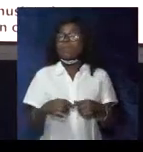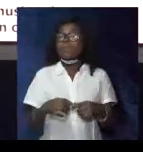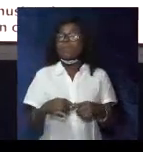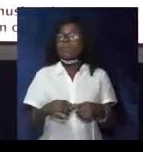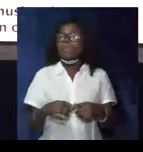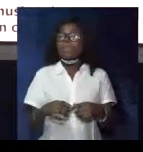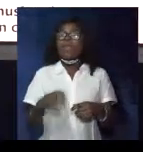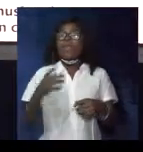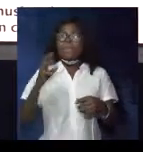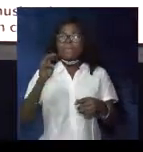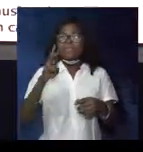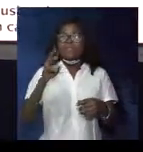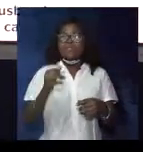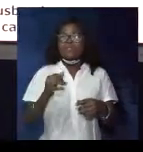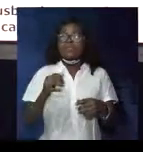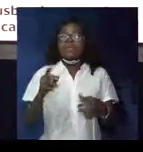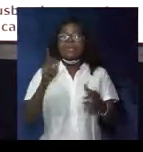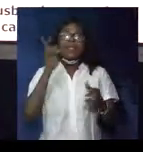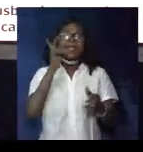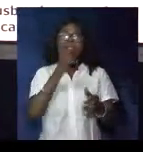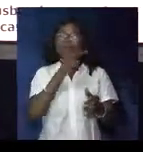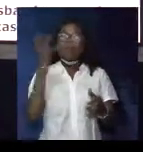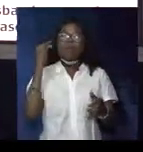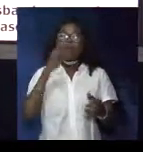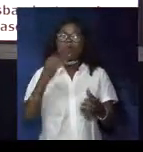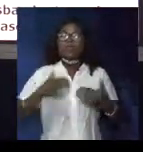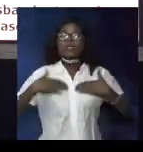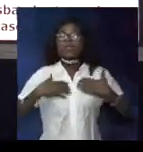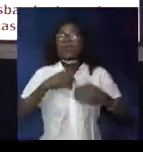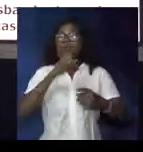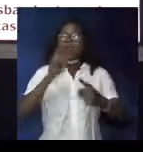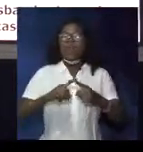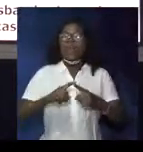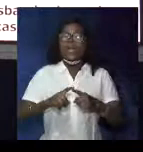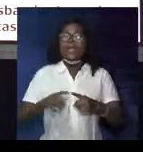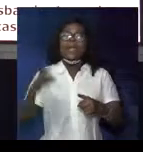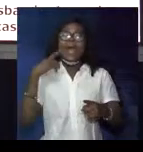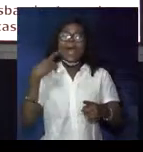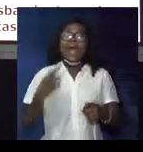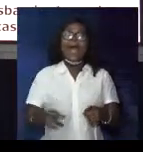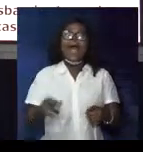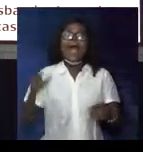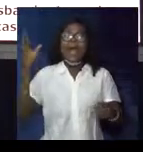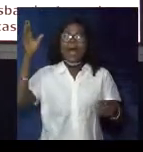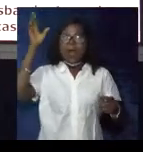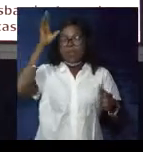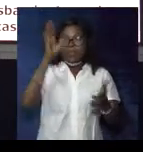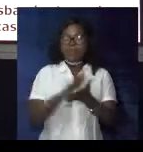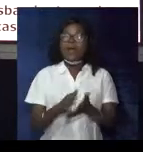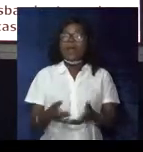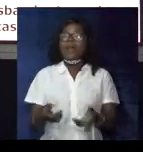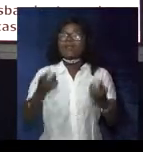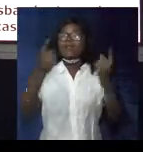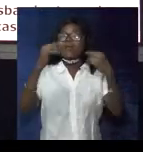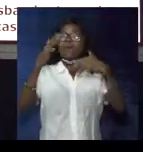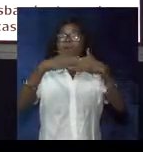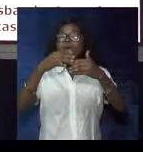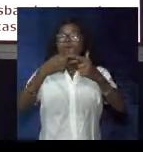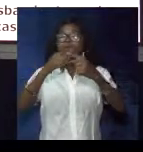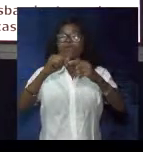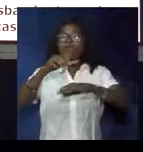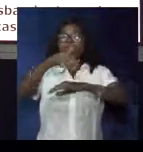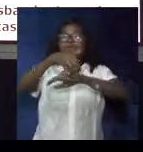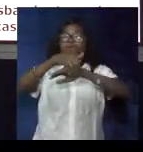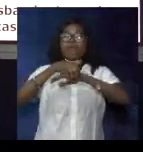when. Mrs. Kehinde was happy when her husband returned from London.